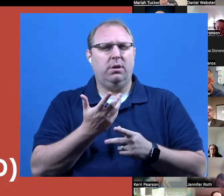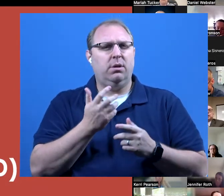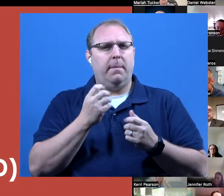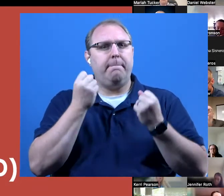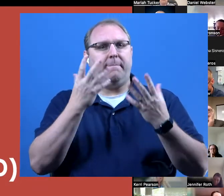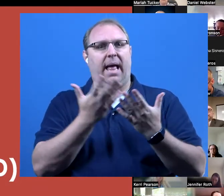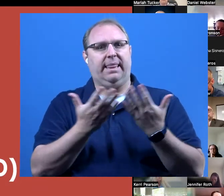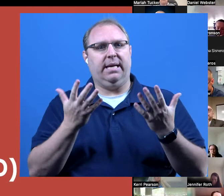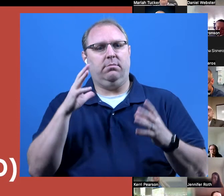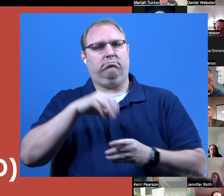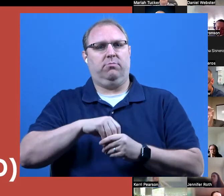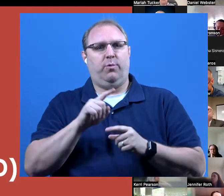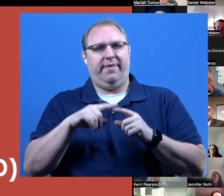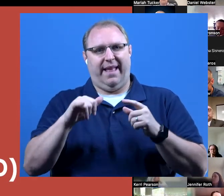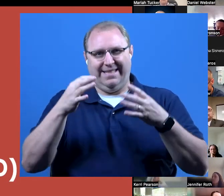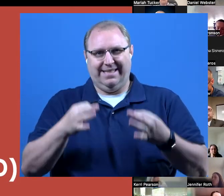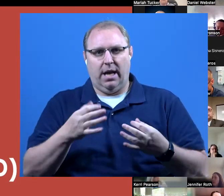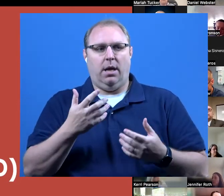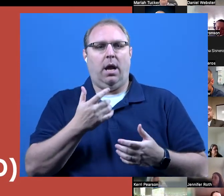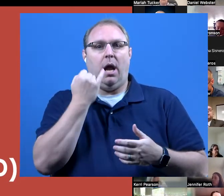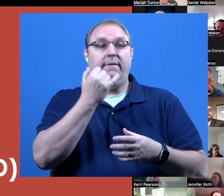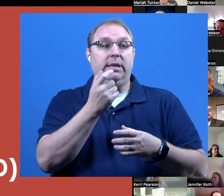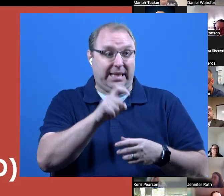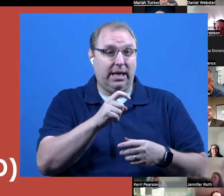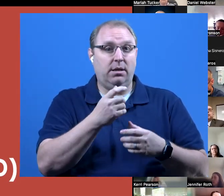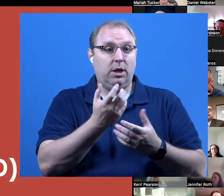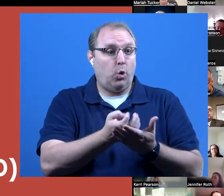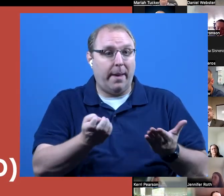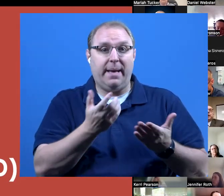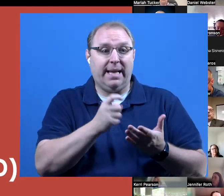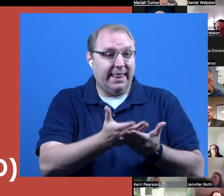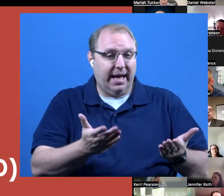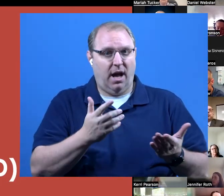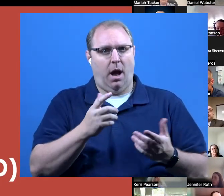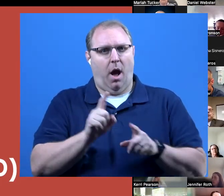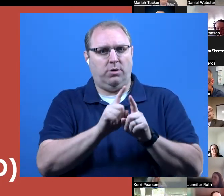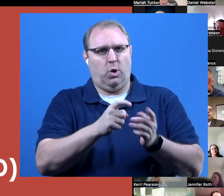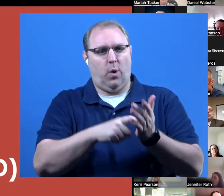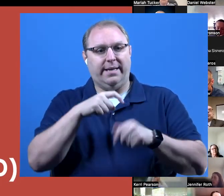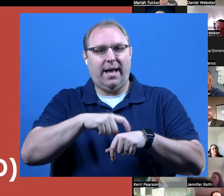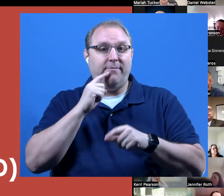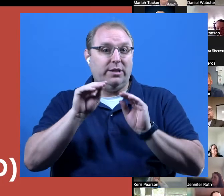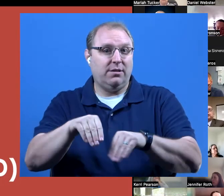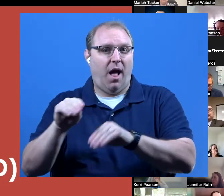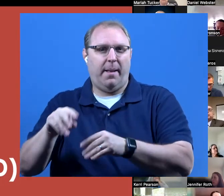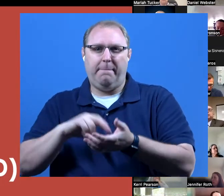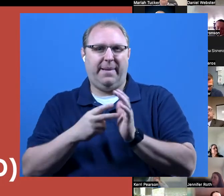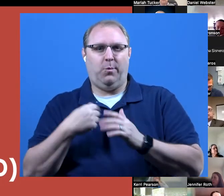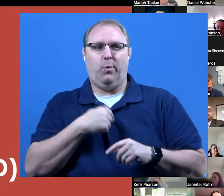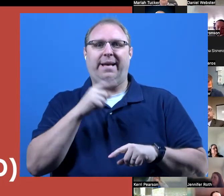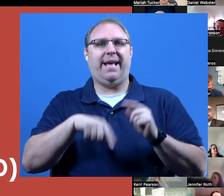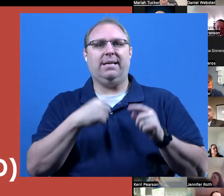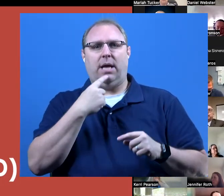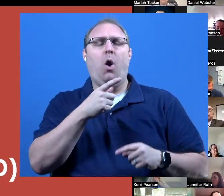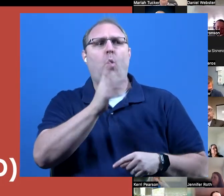we can say within a certain amount of time, you will have an answer. But if an employee felt like it was taking